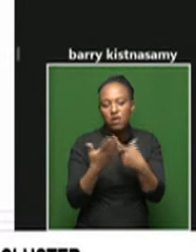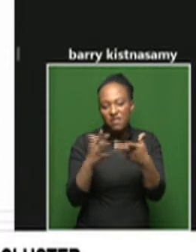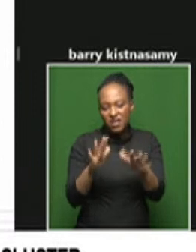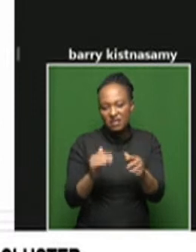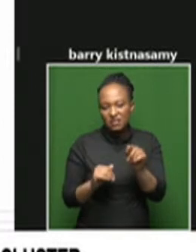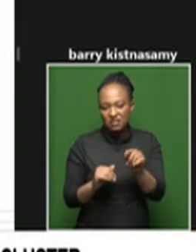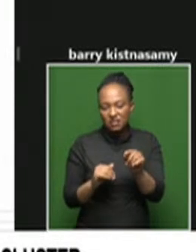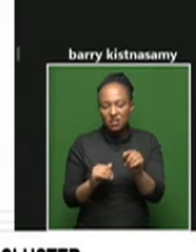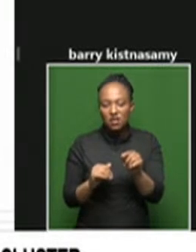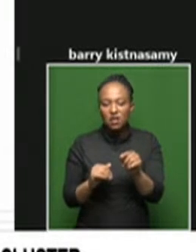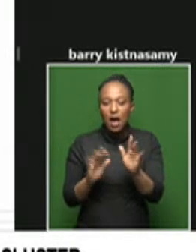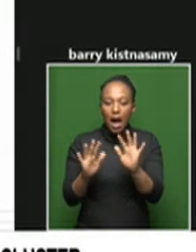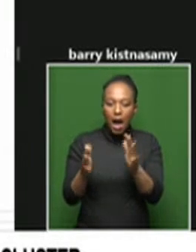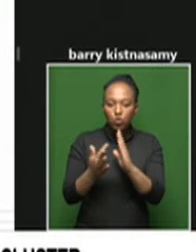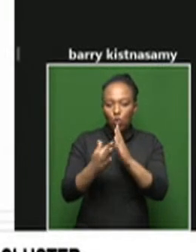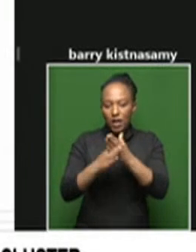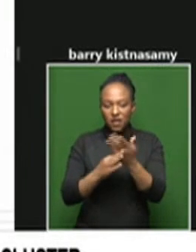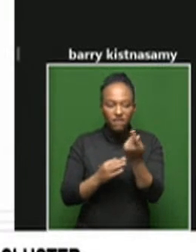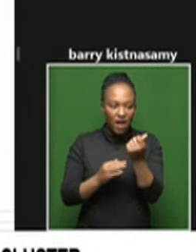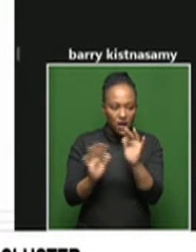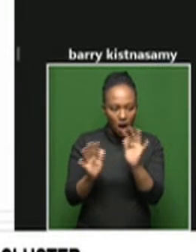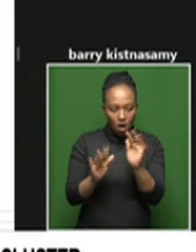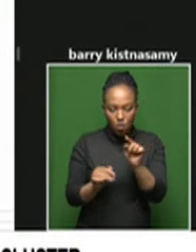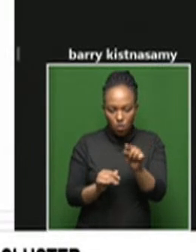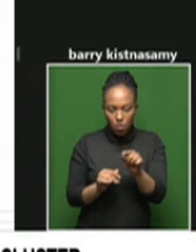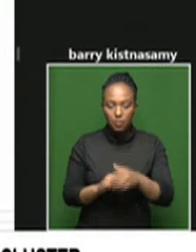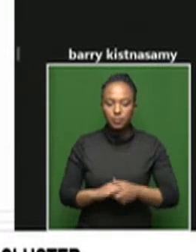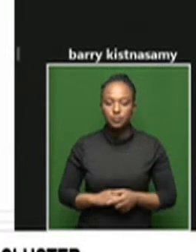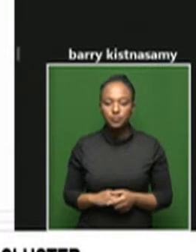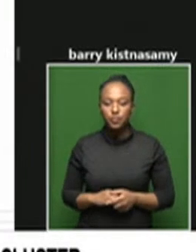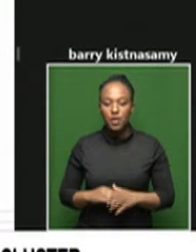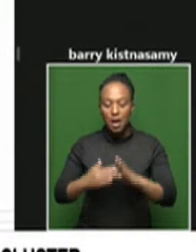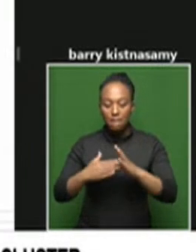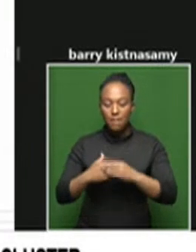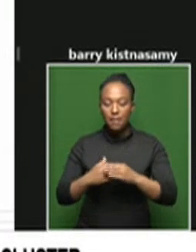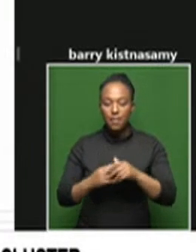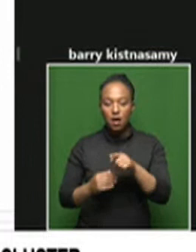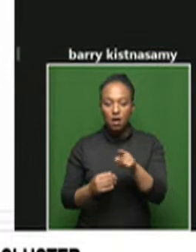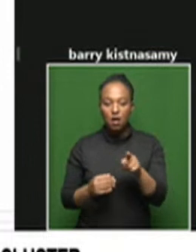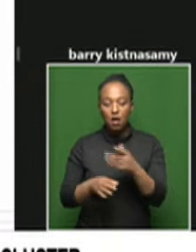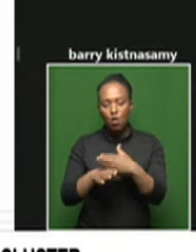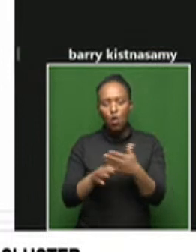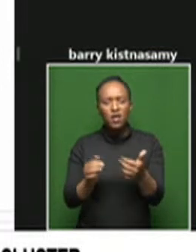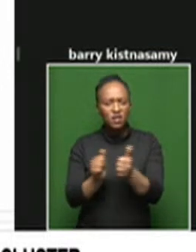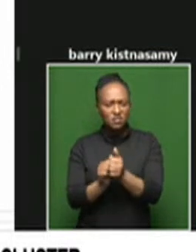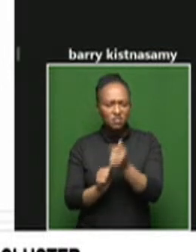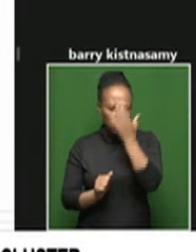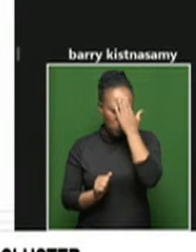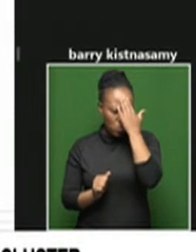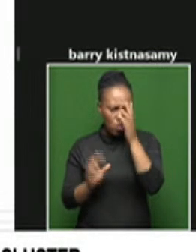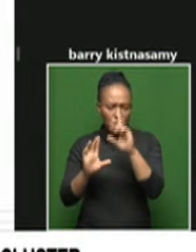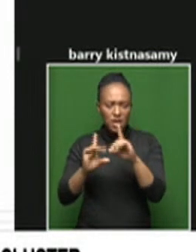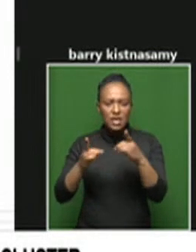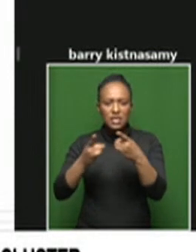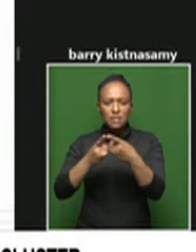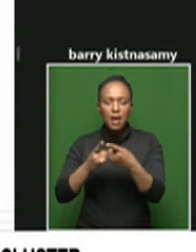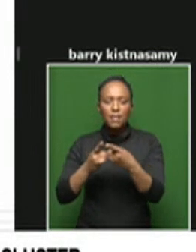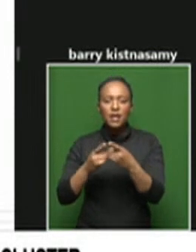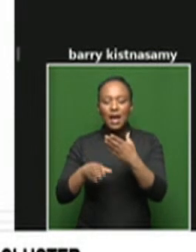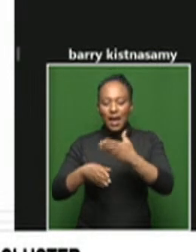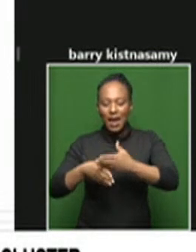about how to access that funds. And members, colleagues might know that the Department of Employment and Labor